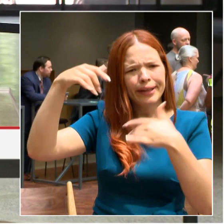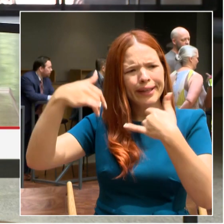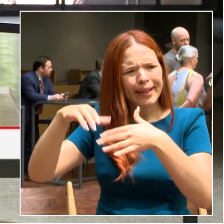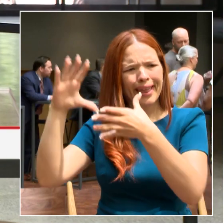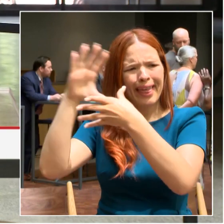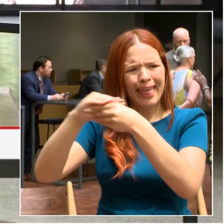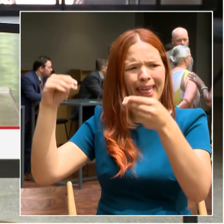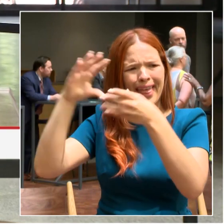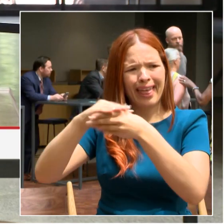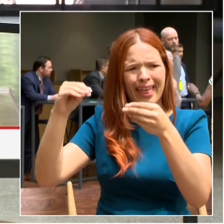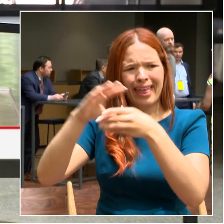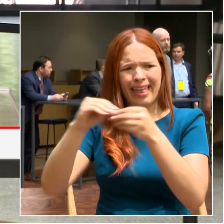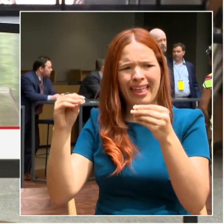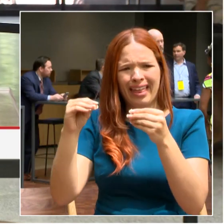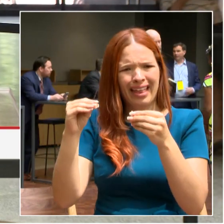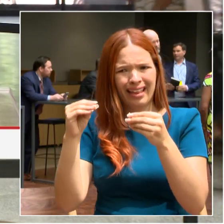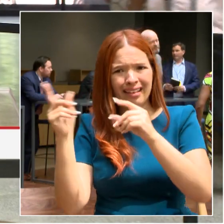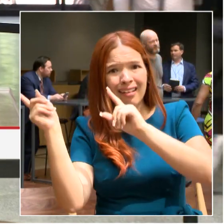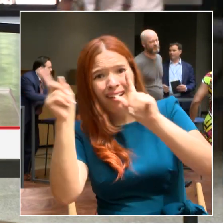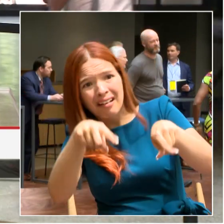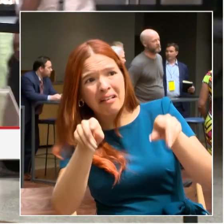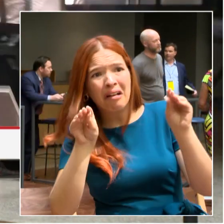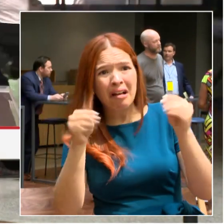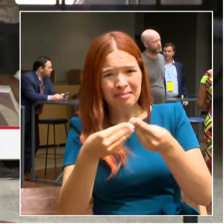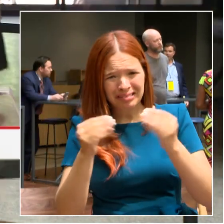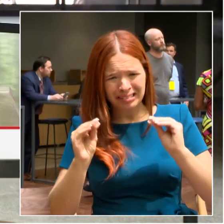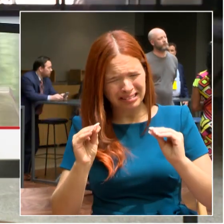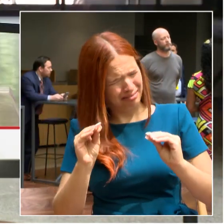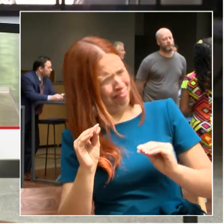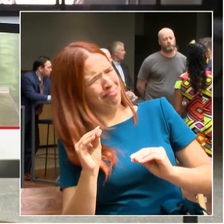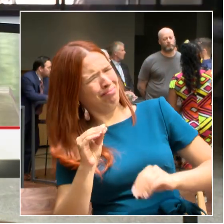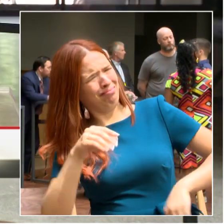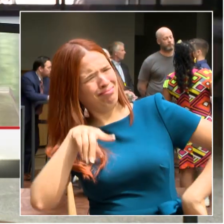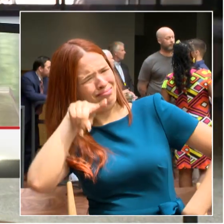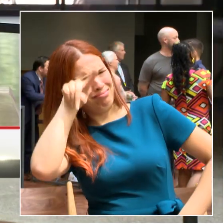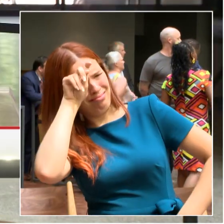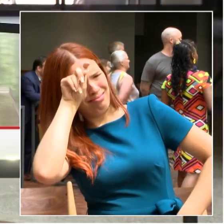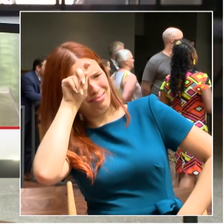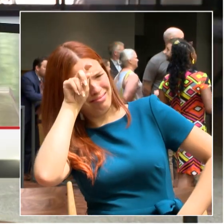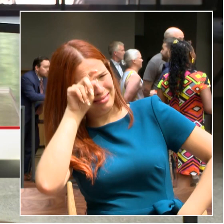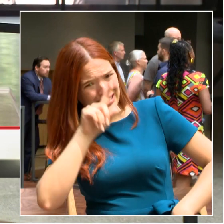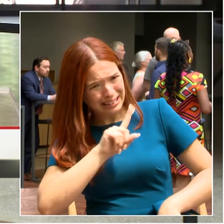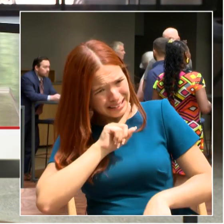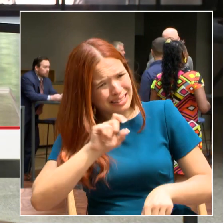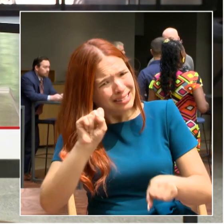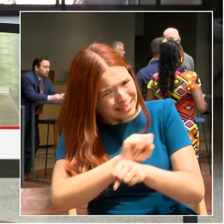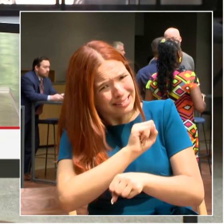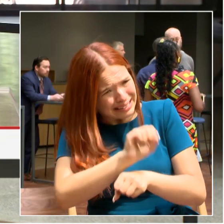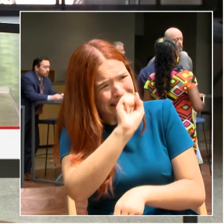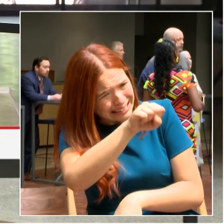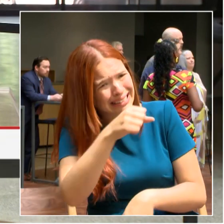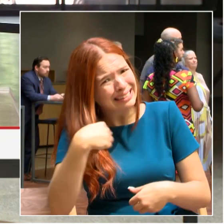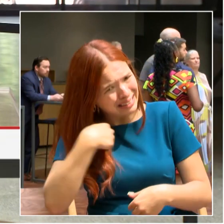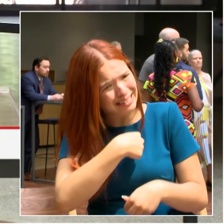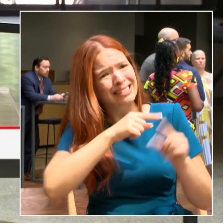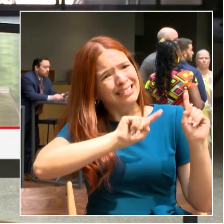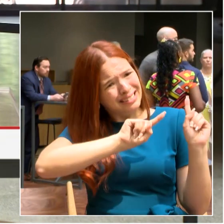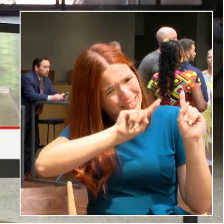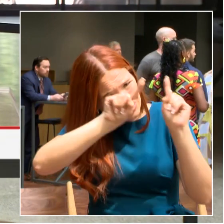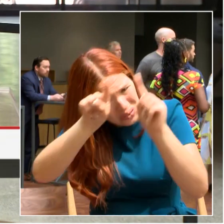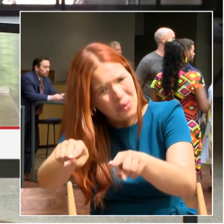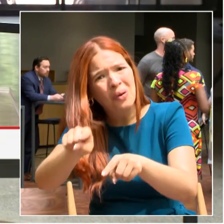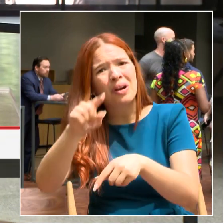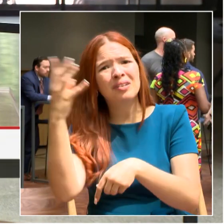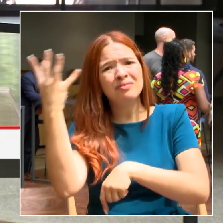employer, Comcast, encourage their people to go from 3 days a week in the office to 4 days a week. And don't get me started about the